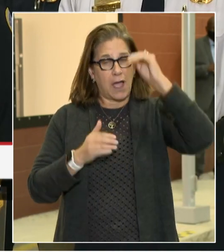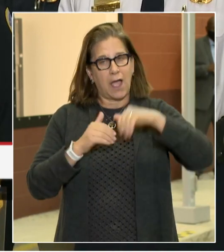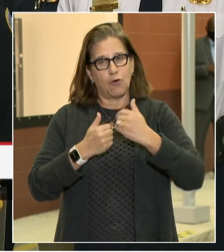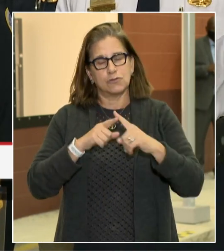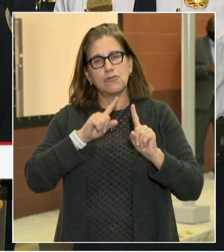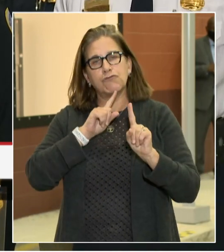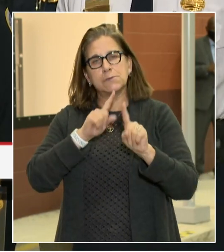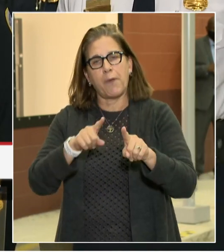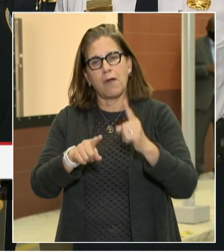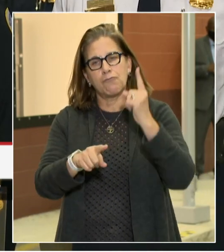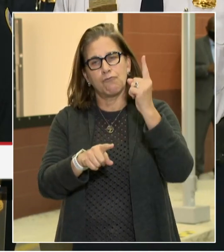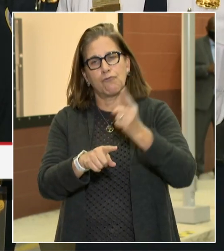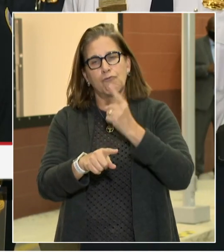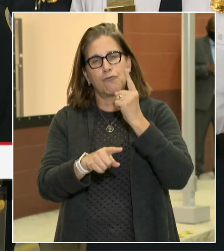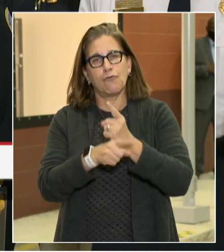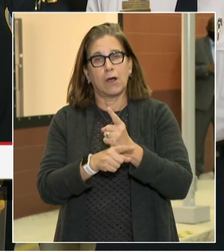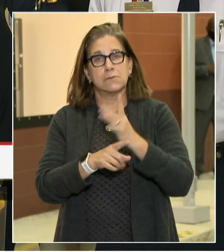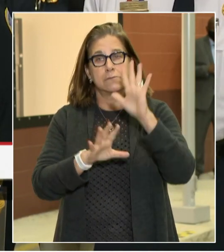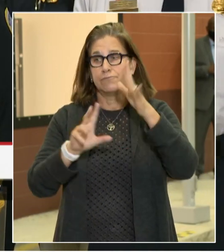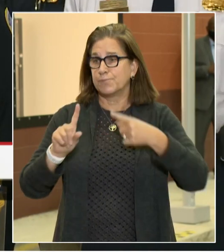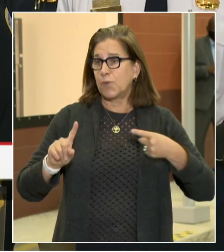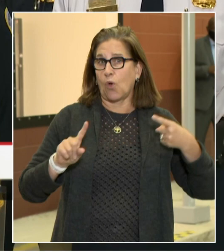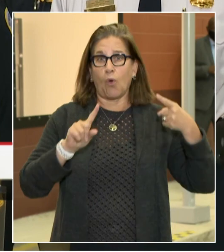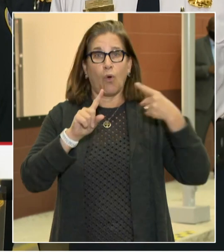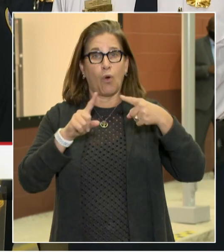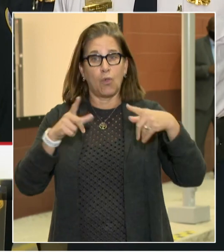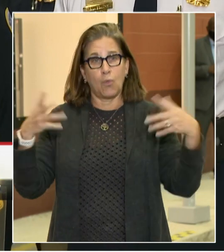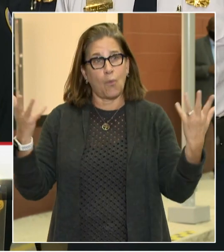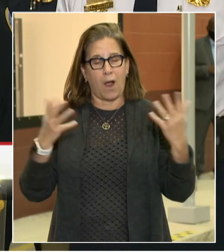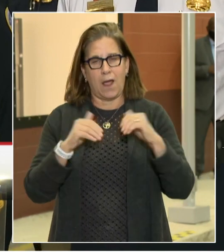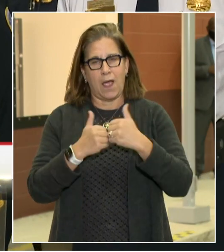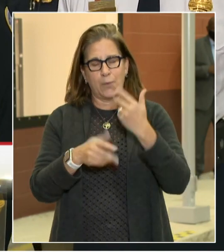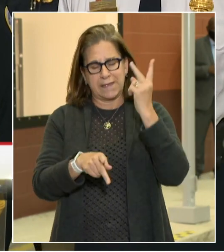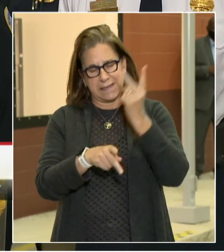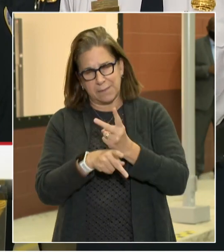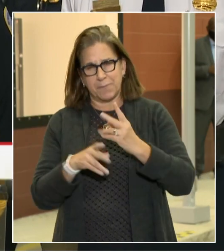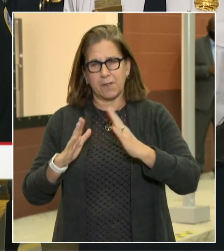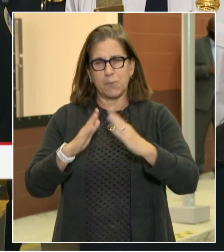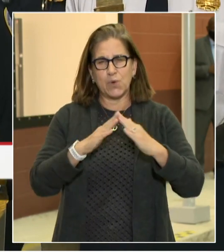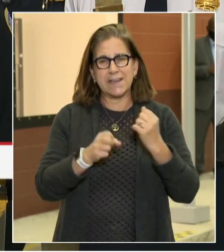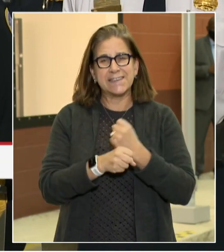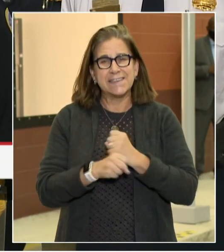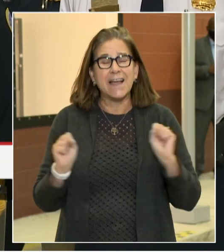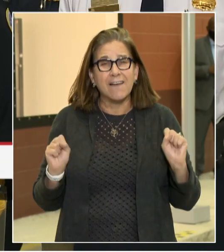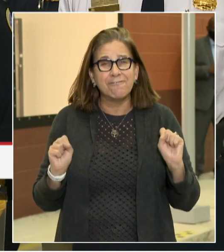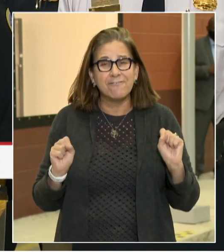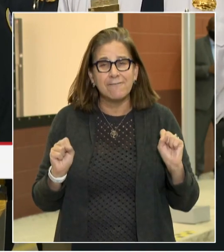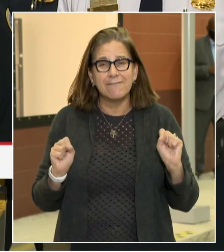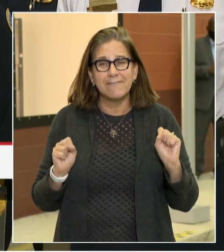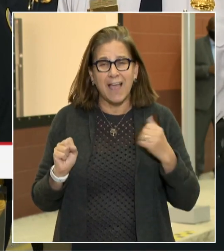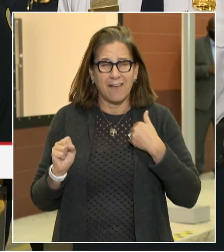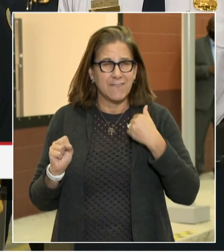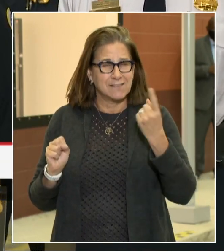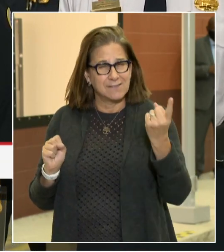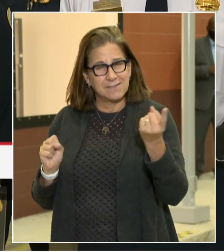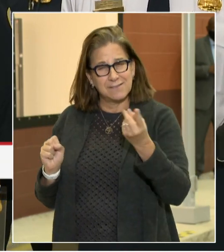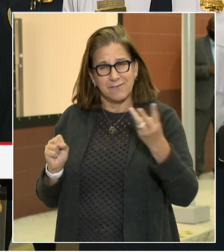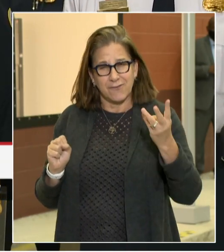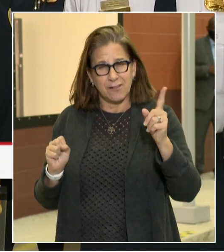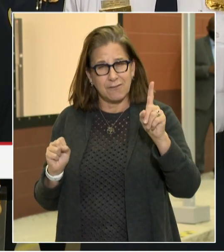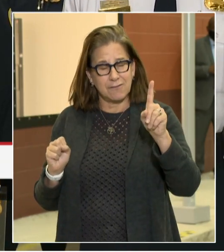And that's what they do in hundreds of interactions that they have with the public every day. And that's why we invest